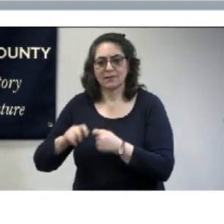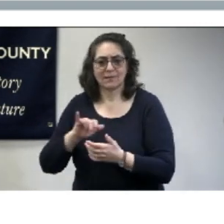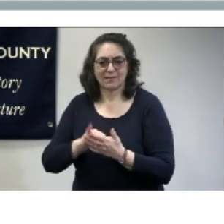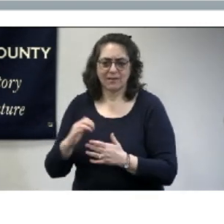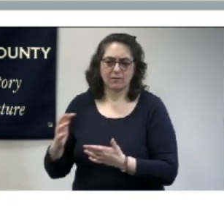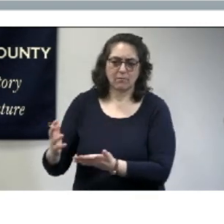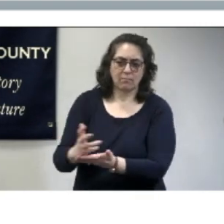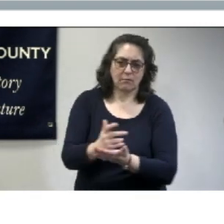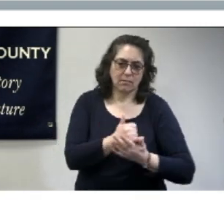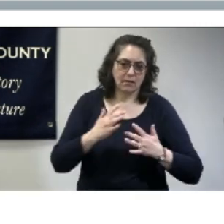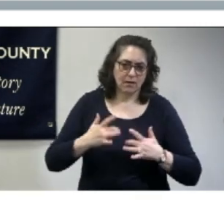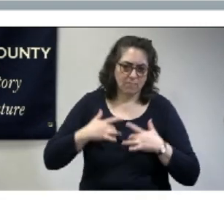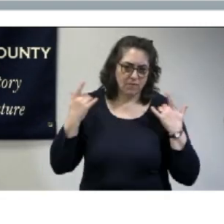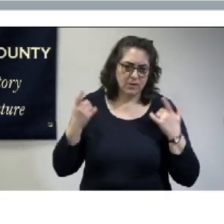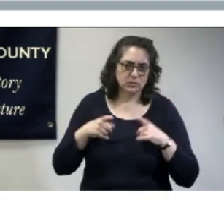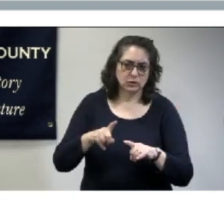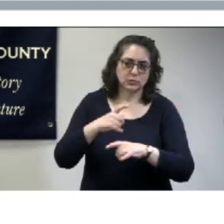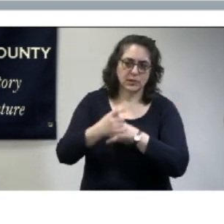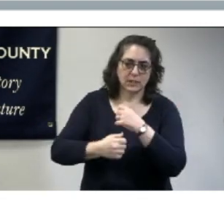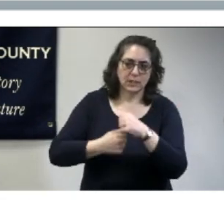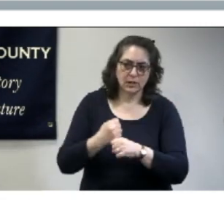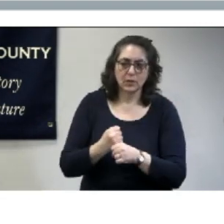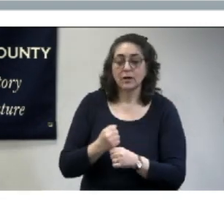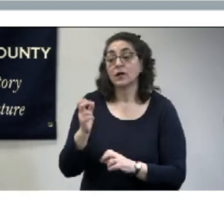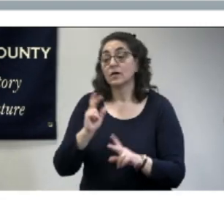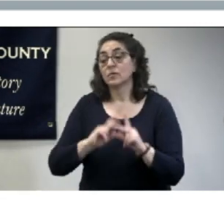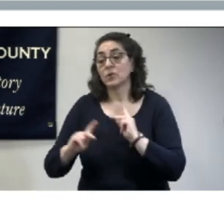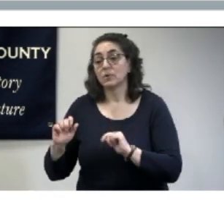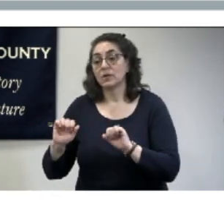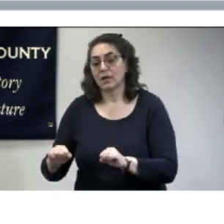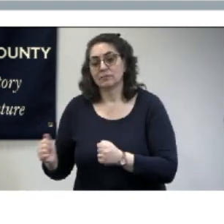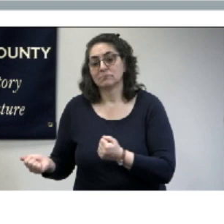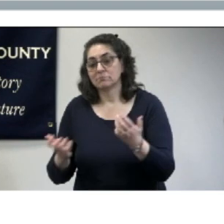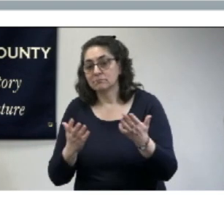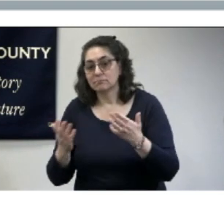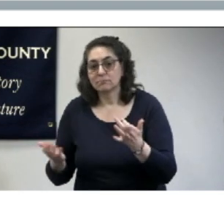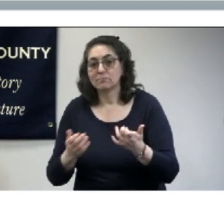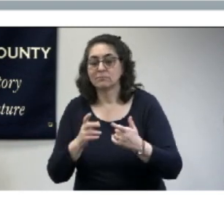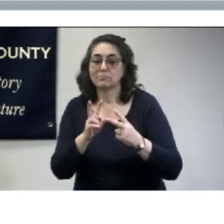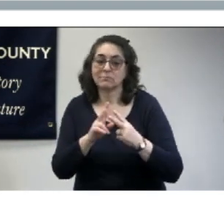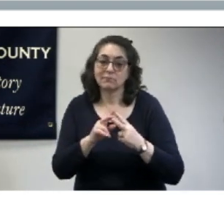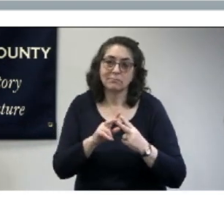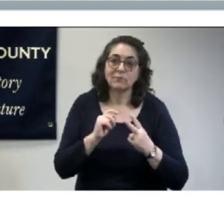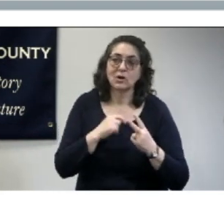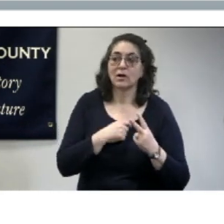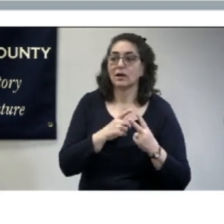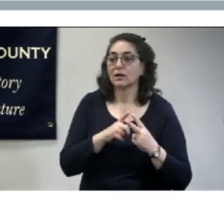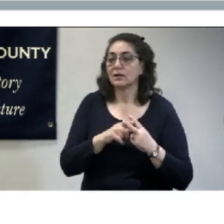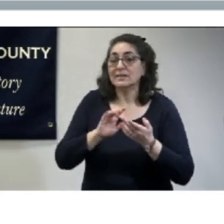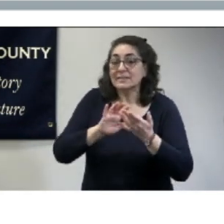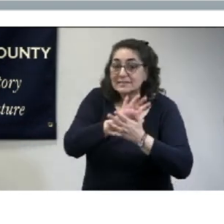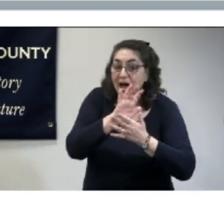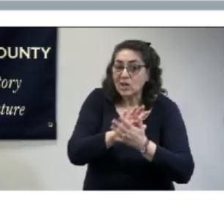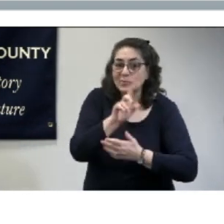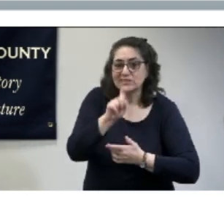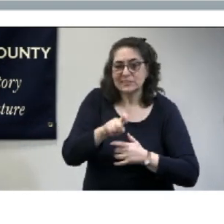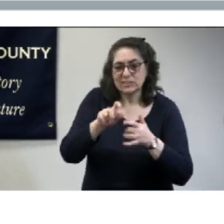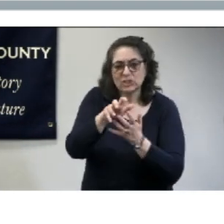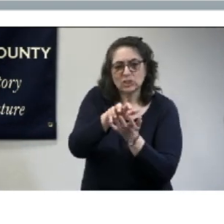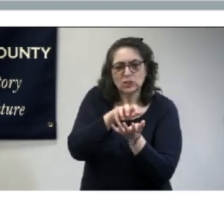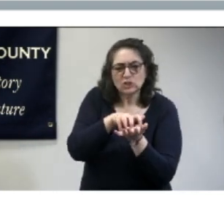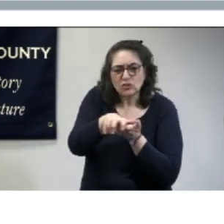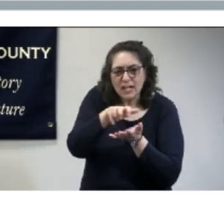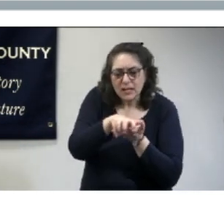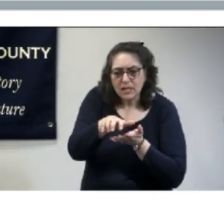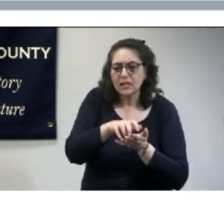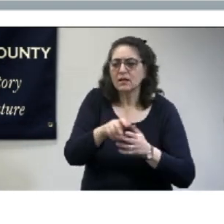events throughout the year where we're able to dispose of either documents that we want to share,